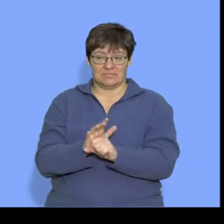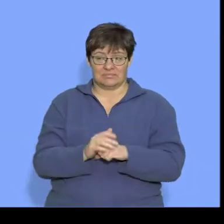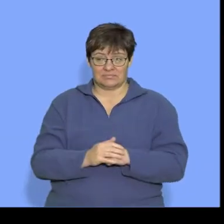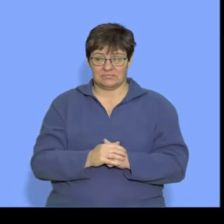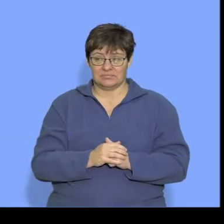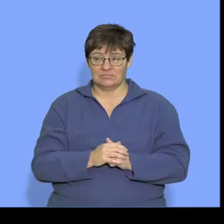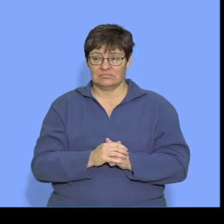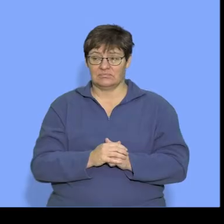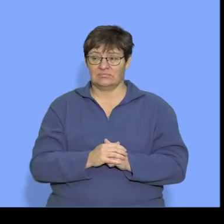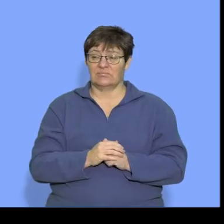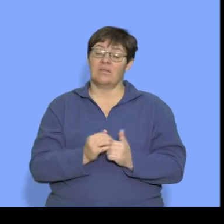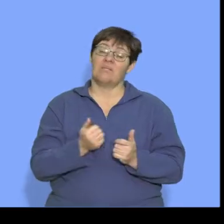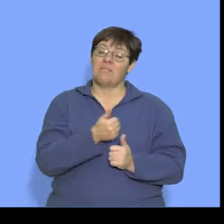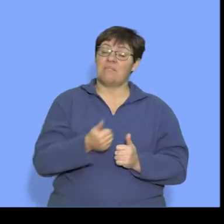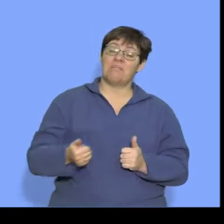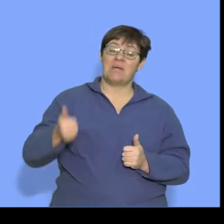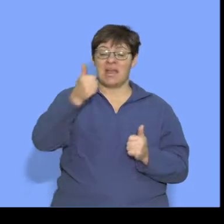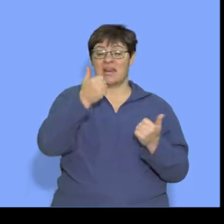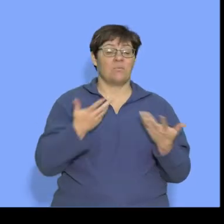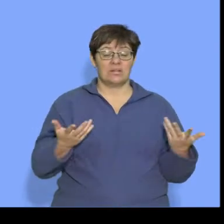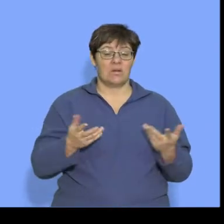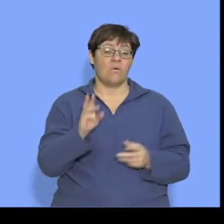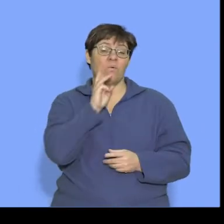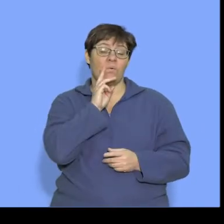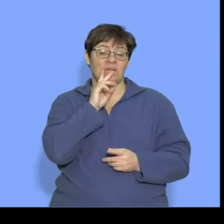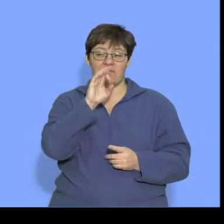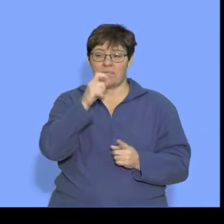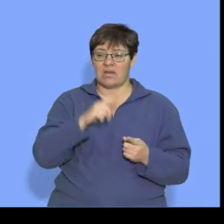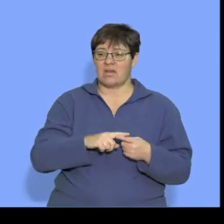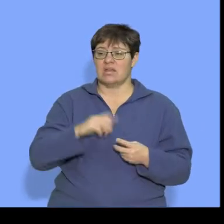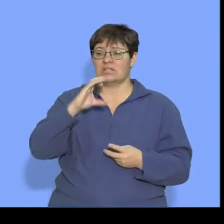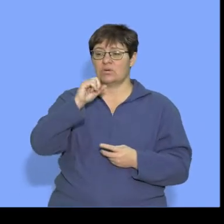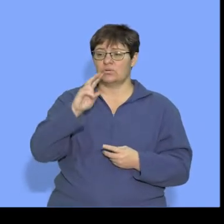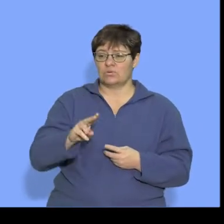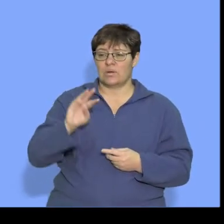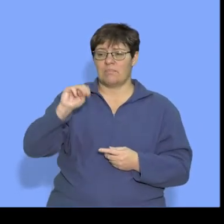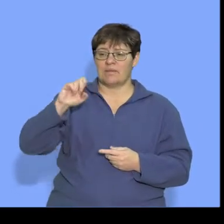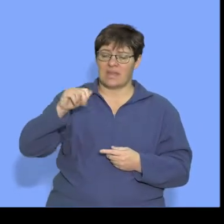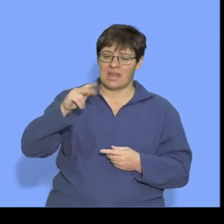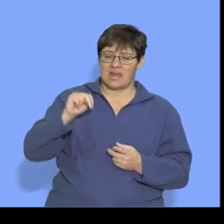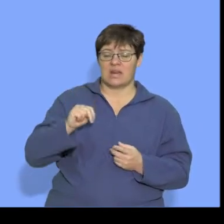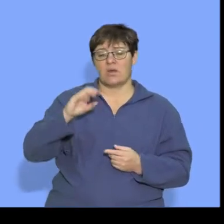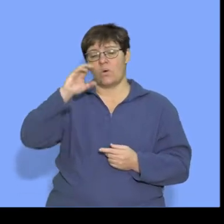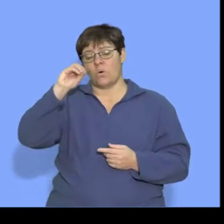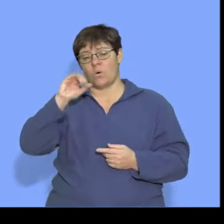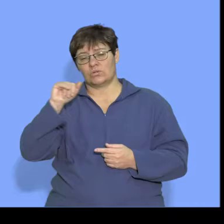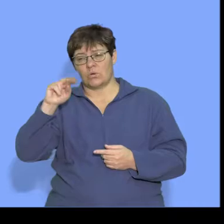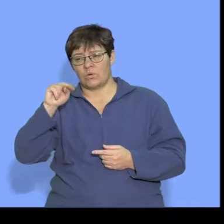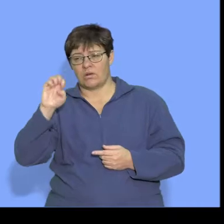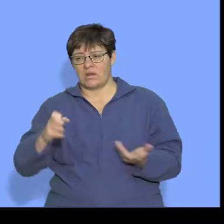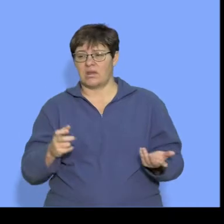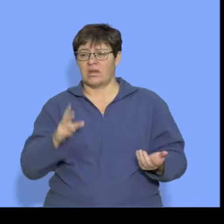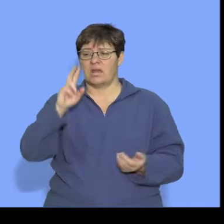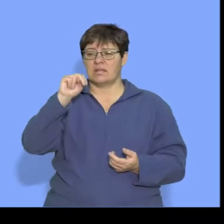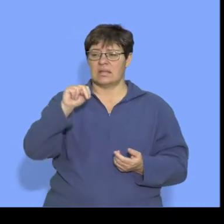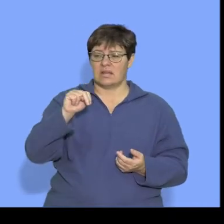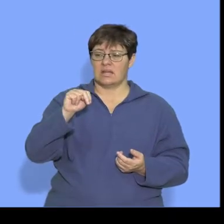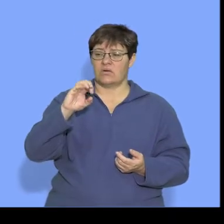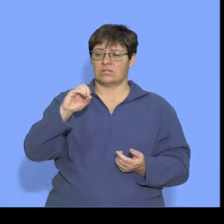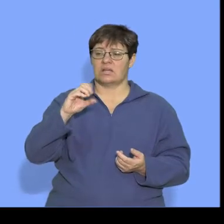the main greenhouse gases are water vapor, carbon dioxide, methane, ozone, nitrous oxide, as well as